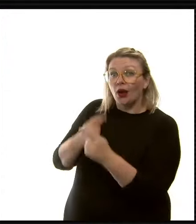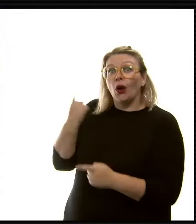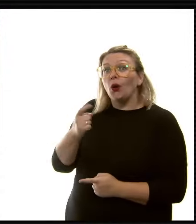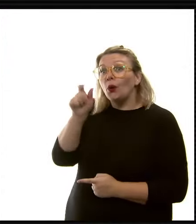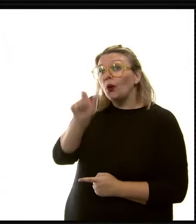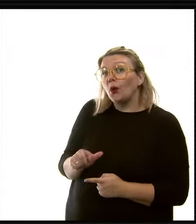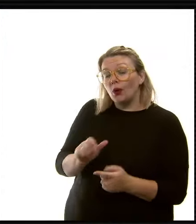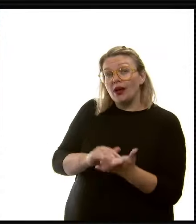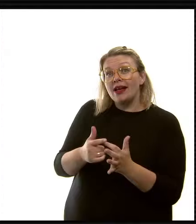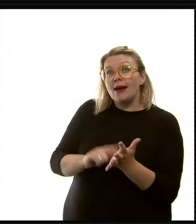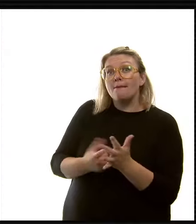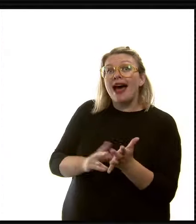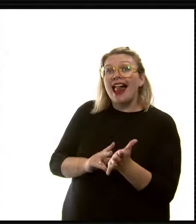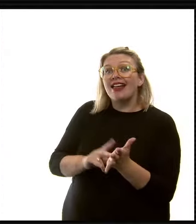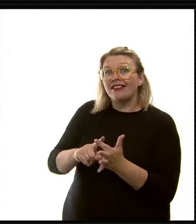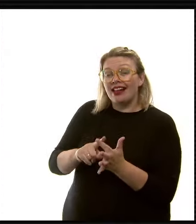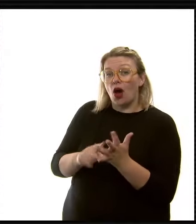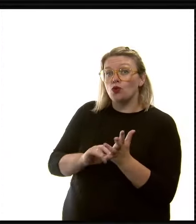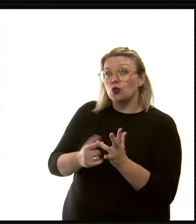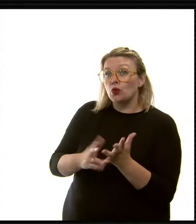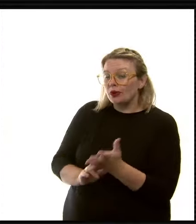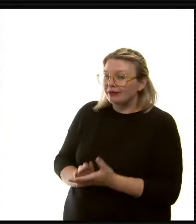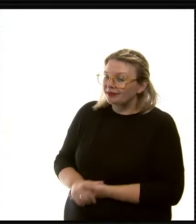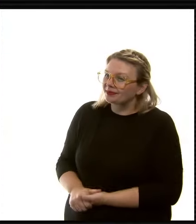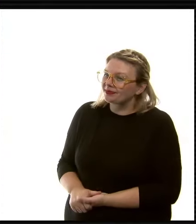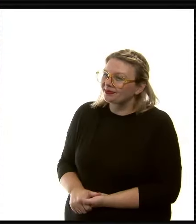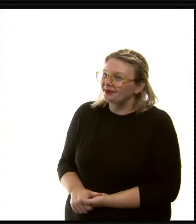fabulous Melvin O'Doon. Melvin!